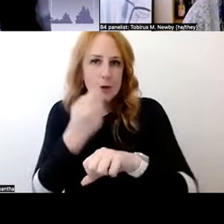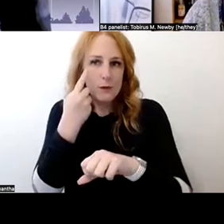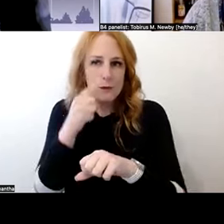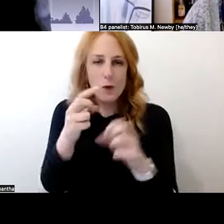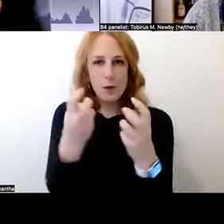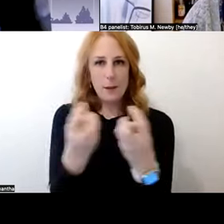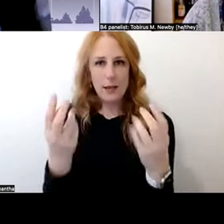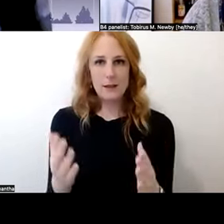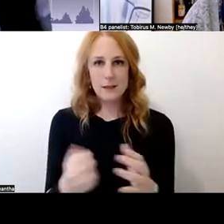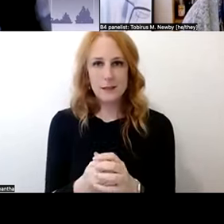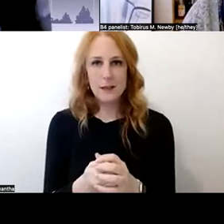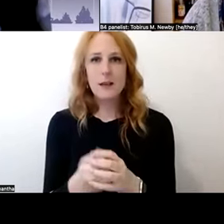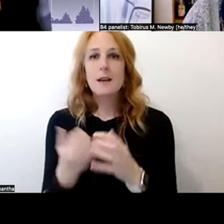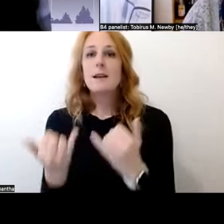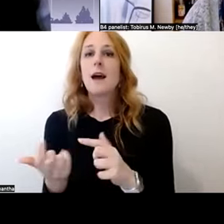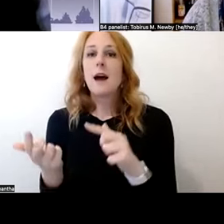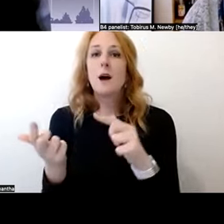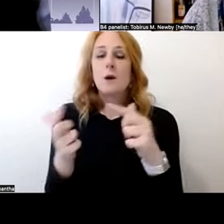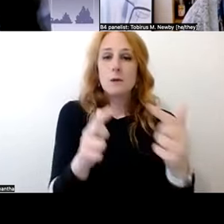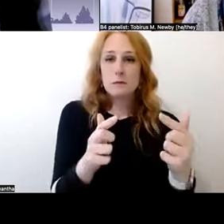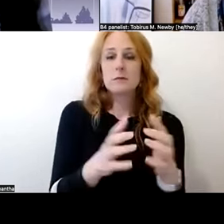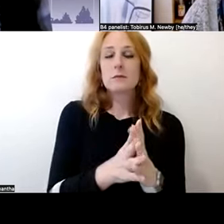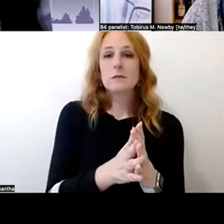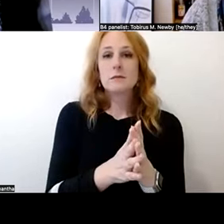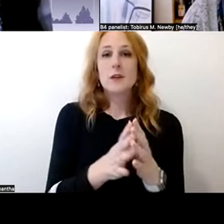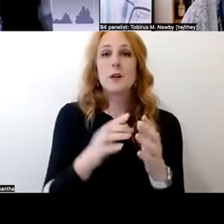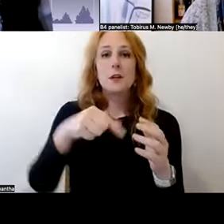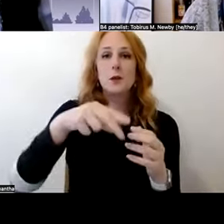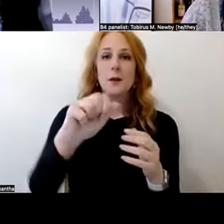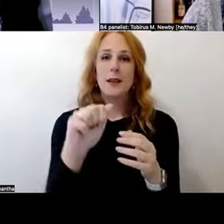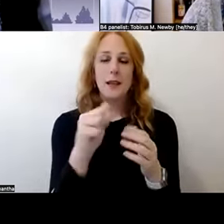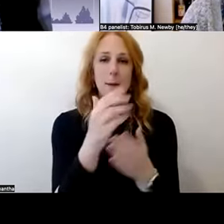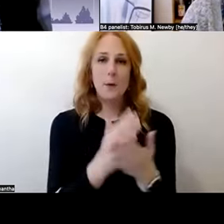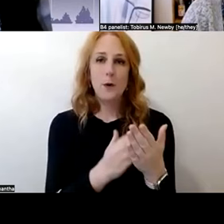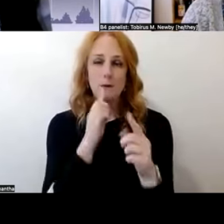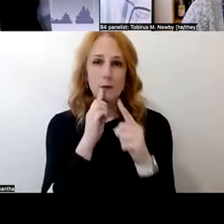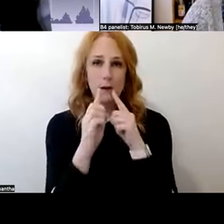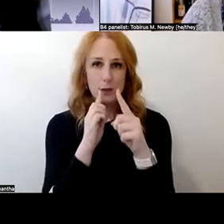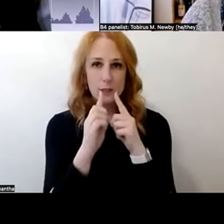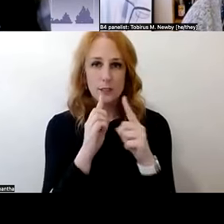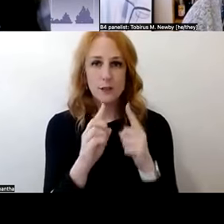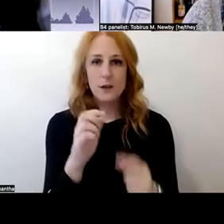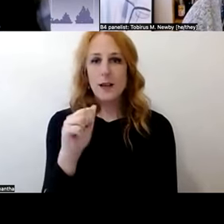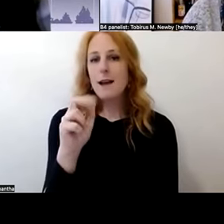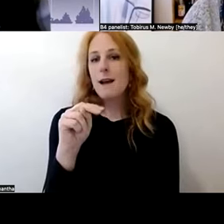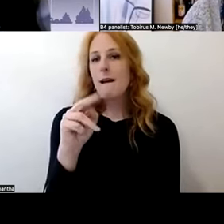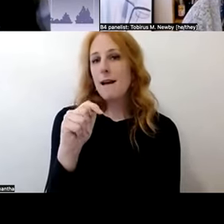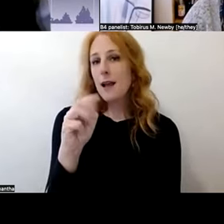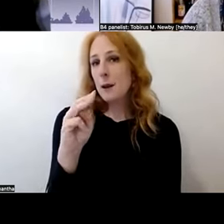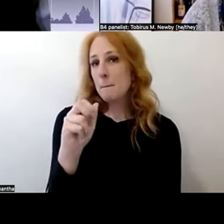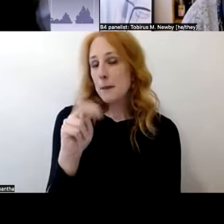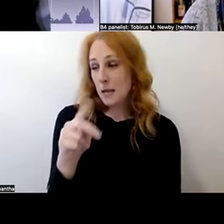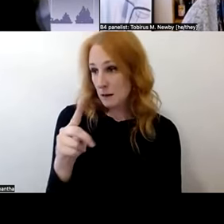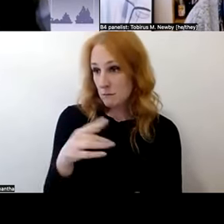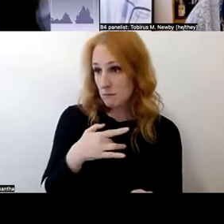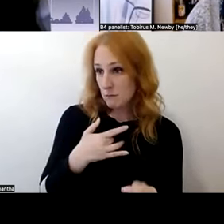we'll be shifting gears for the Q&A portion of the conversation today. So Antman, let me know if we're good to go. I believe